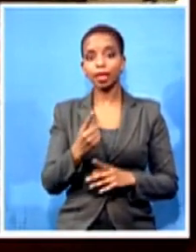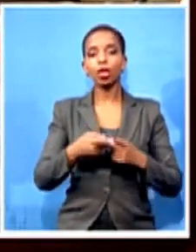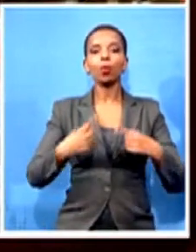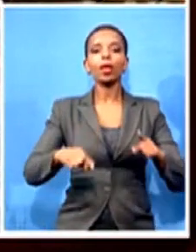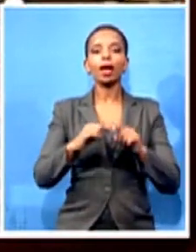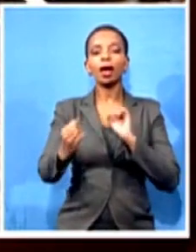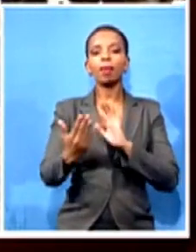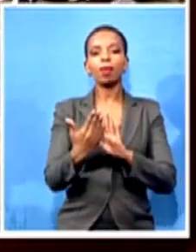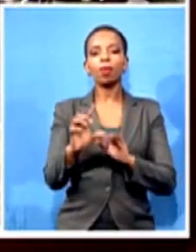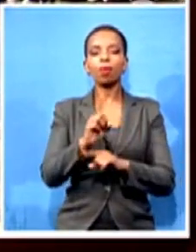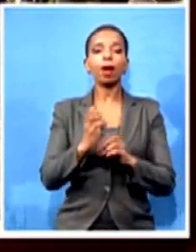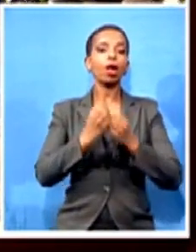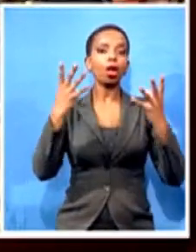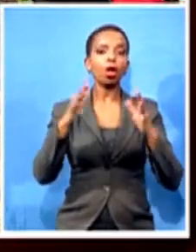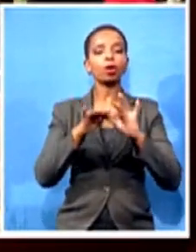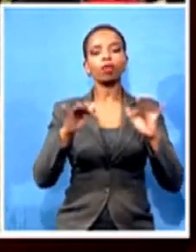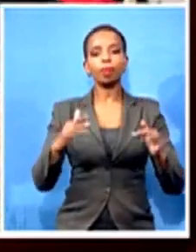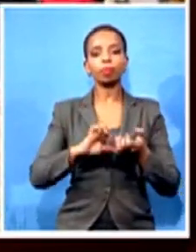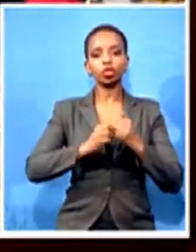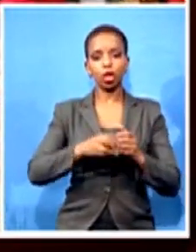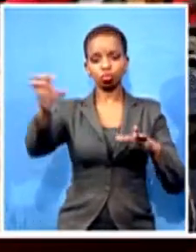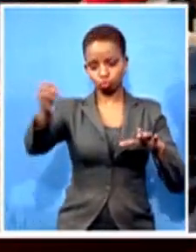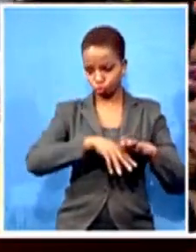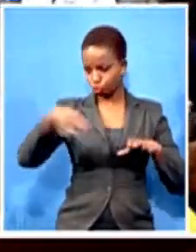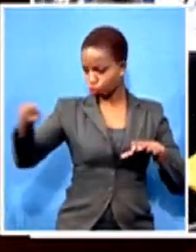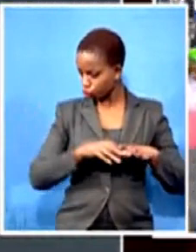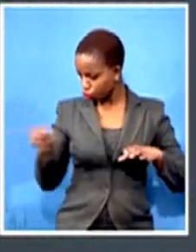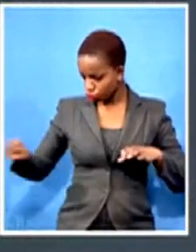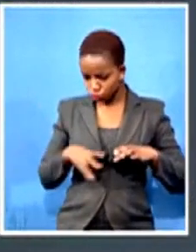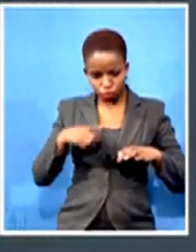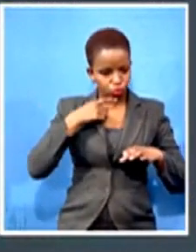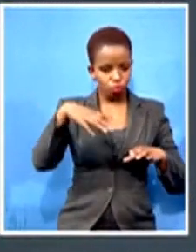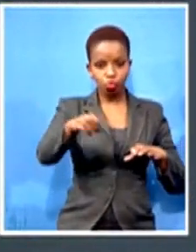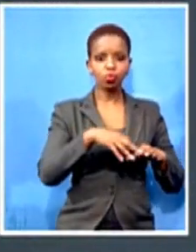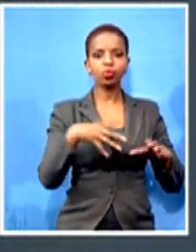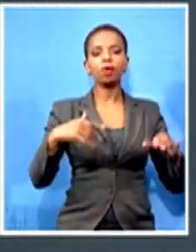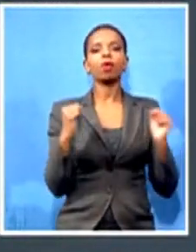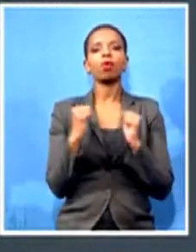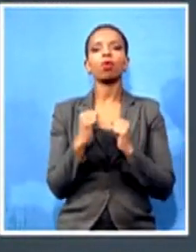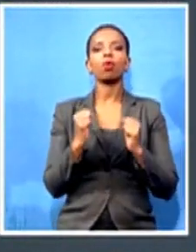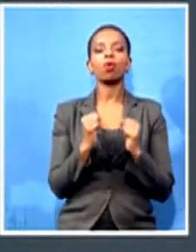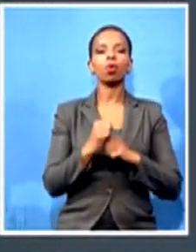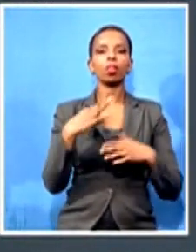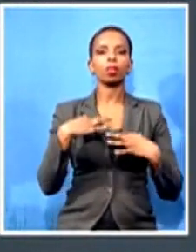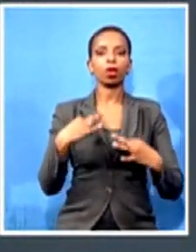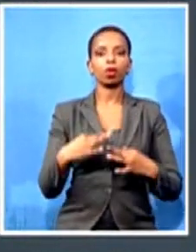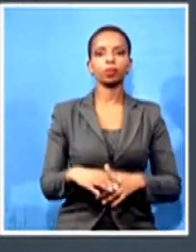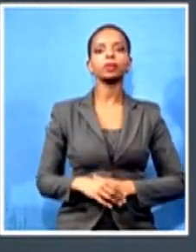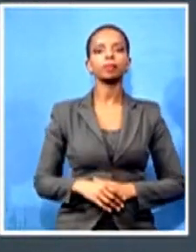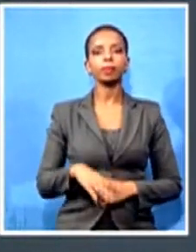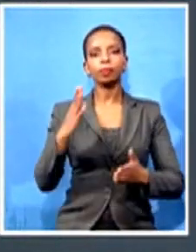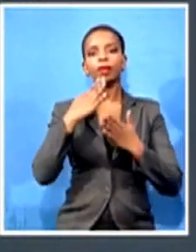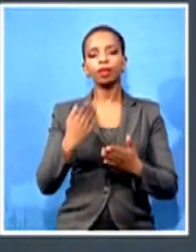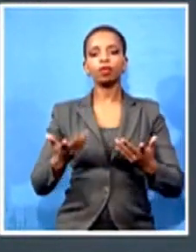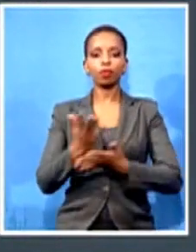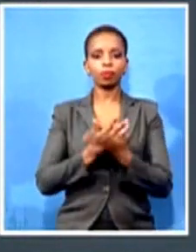on the warmer clothes that they need for the months ahead. Thank you very much there for our reporter coming to us live. We're now going to we'll stick with live pictures,